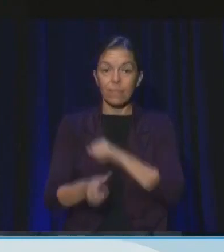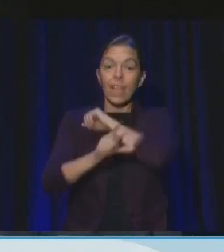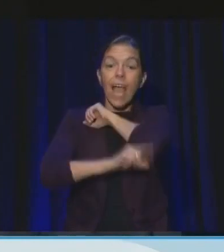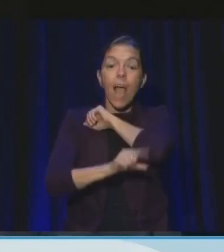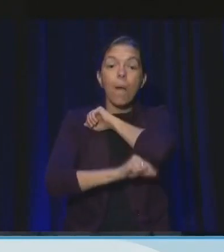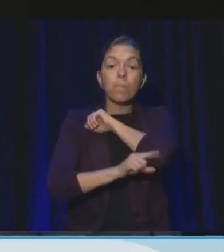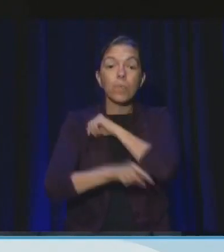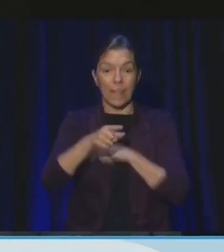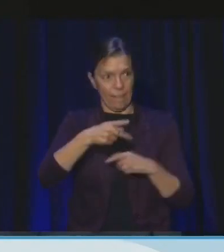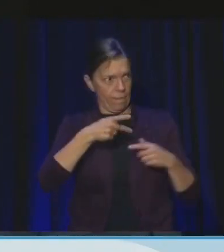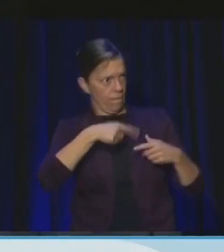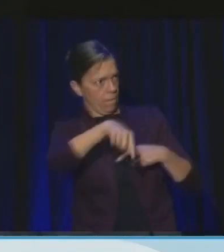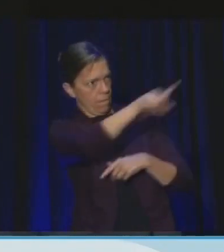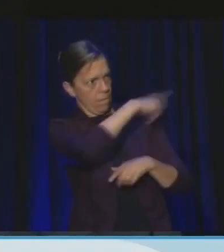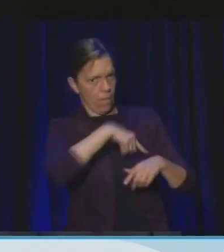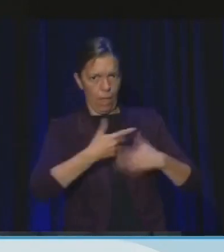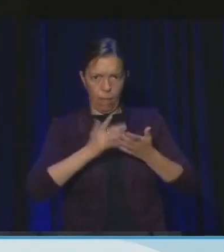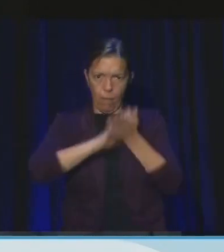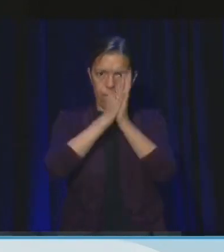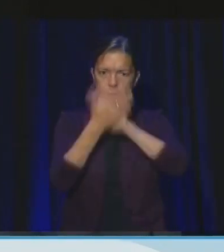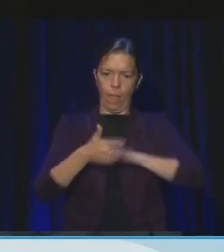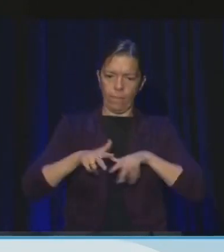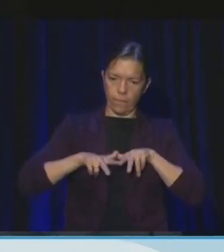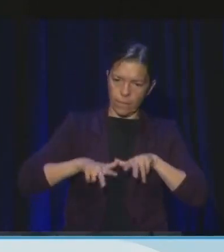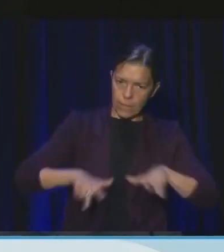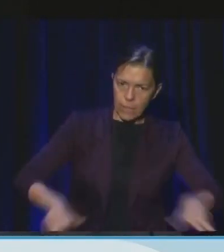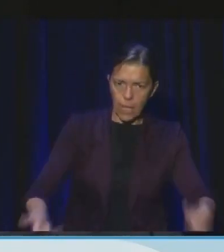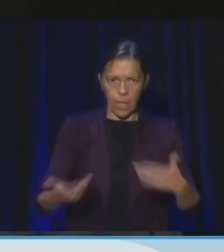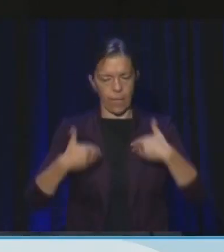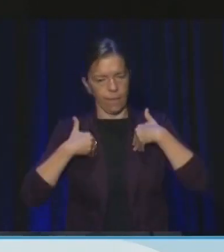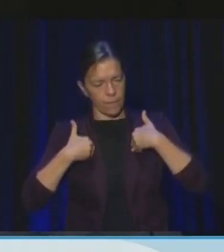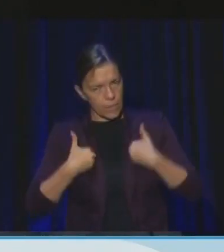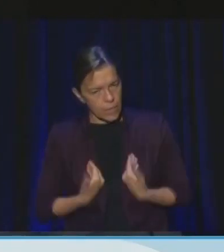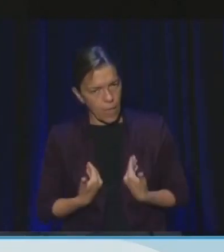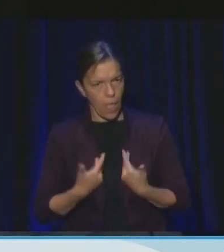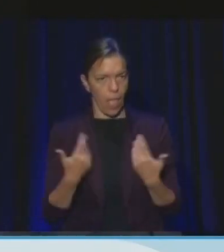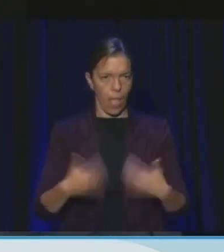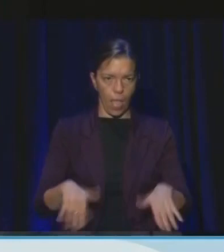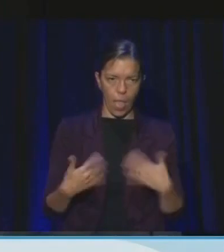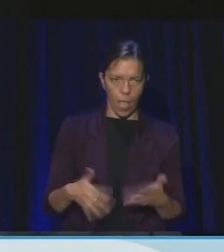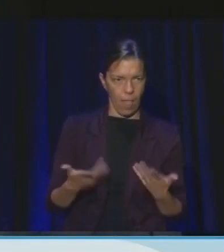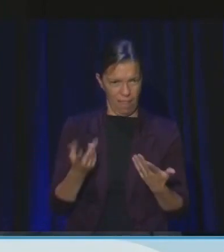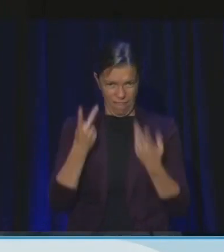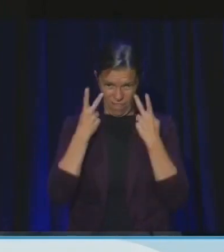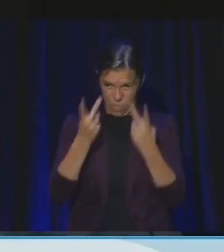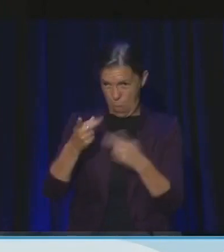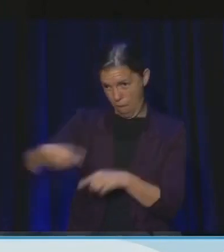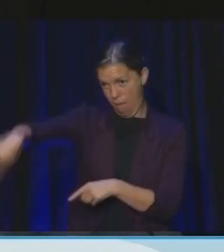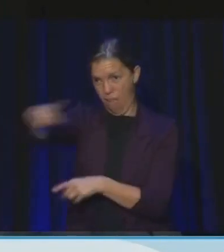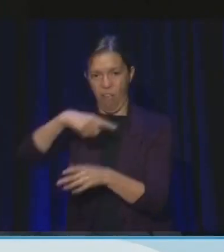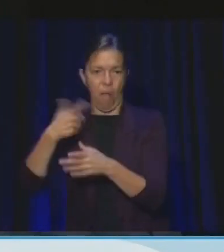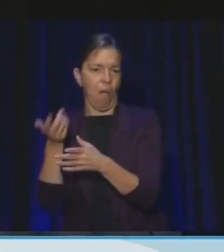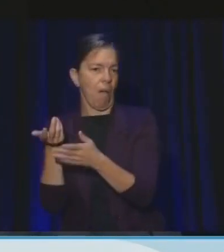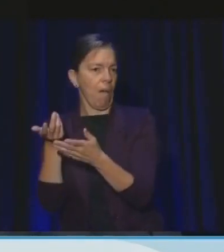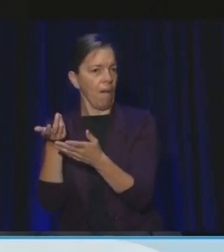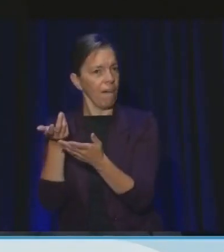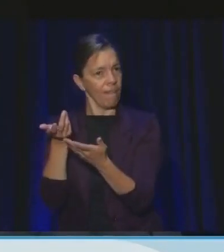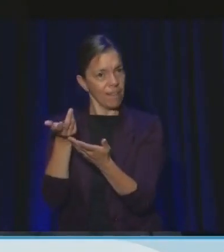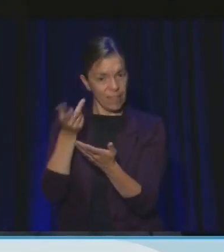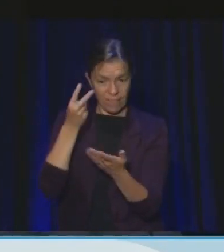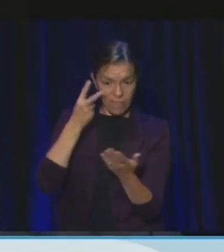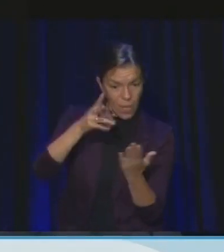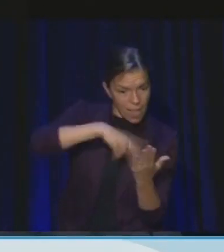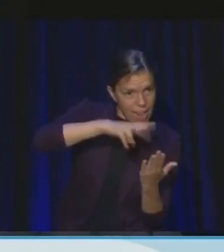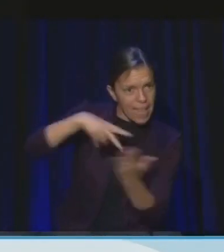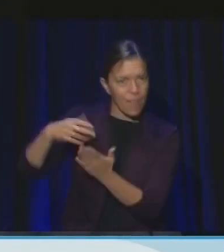enough. And you read, like I said, every day, and we lose regularly, unfortunately. So, it's